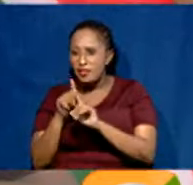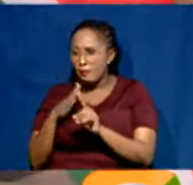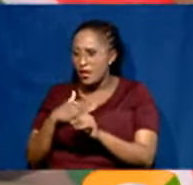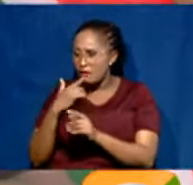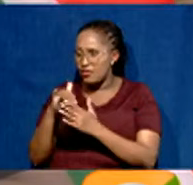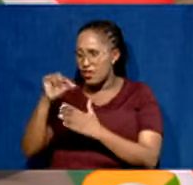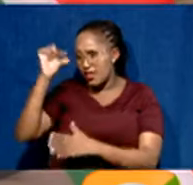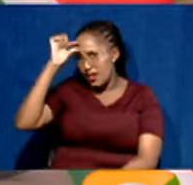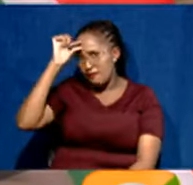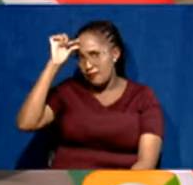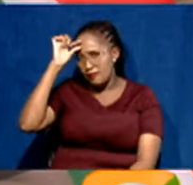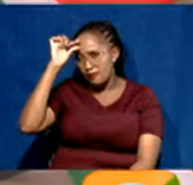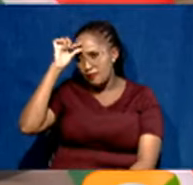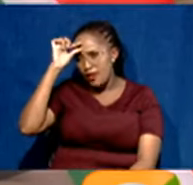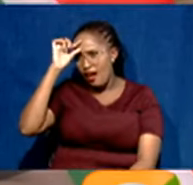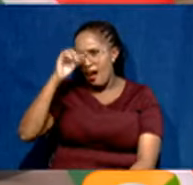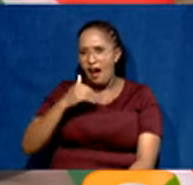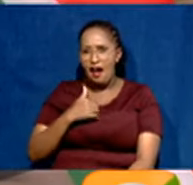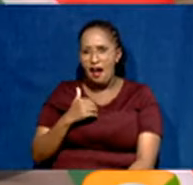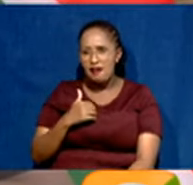government